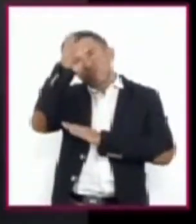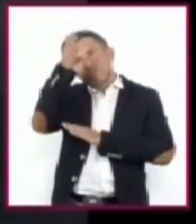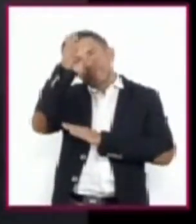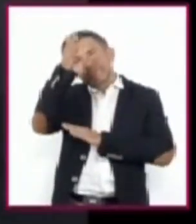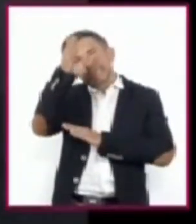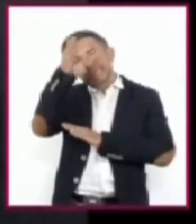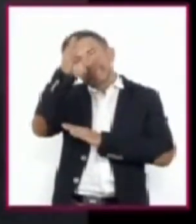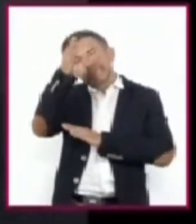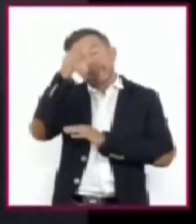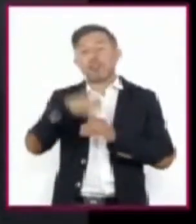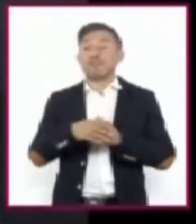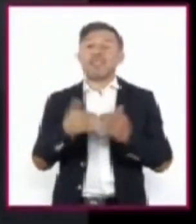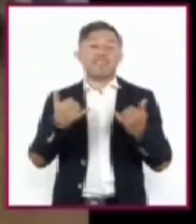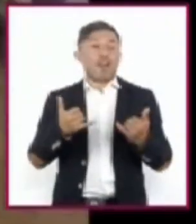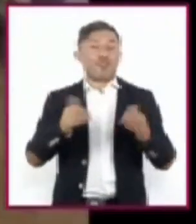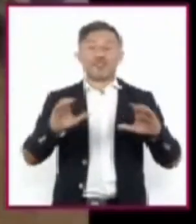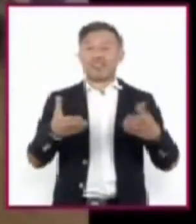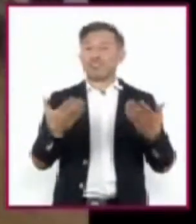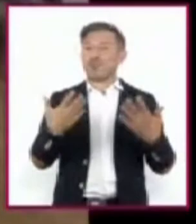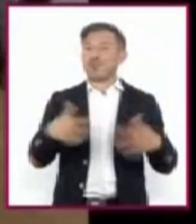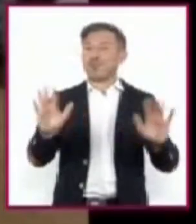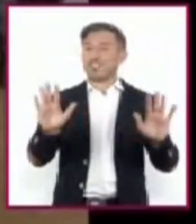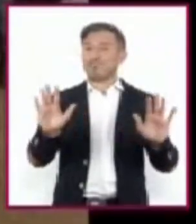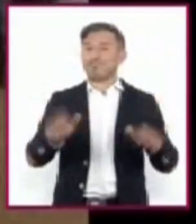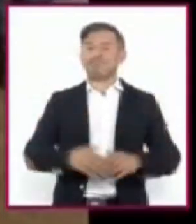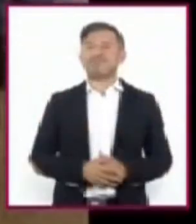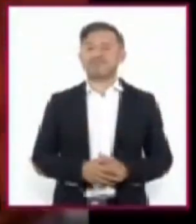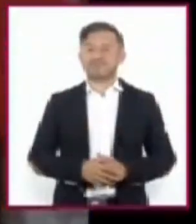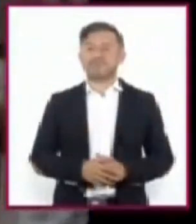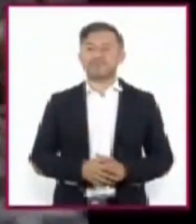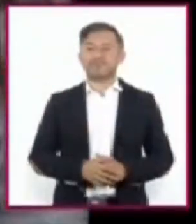That's all for today. Class is over.